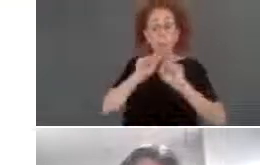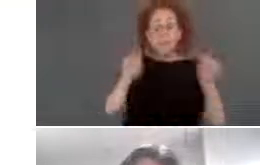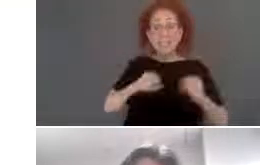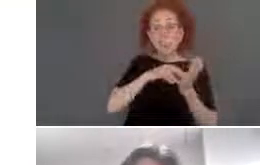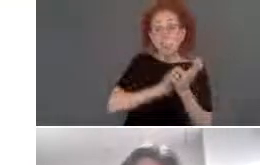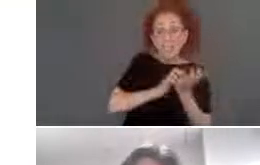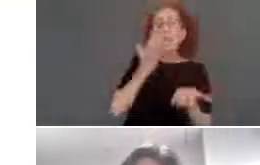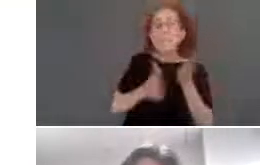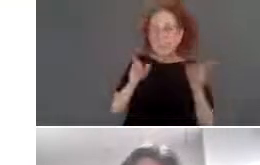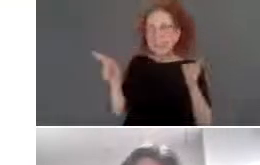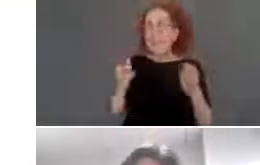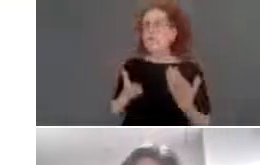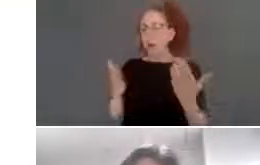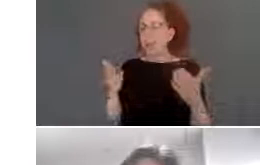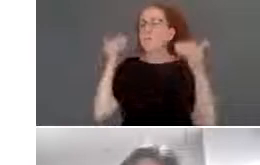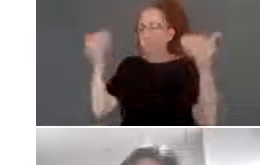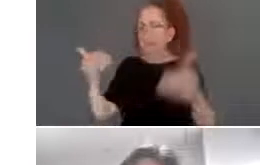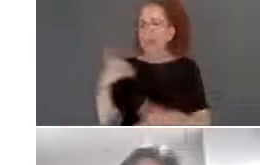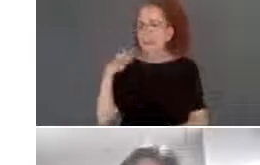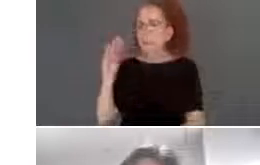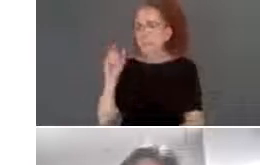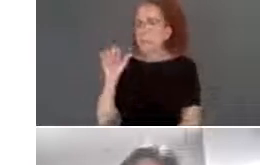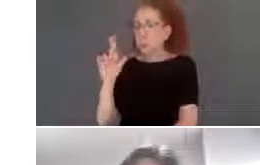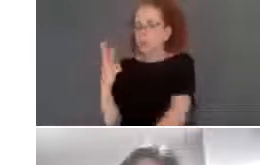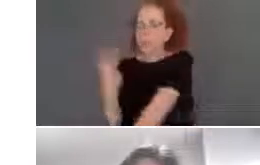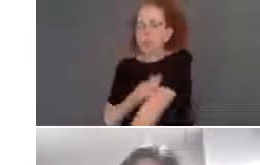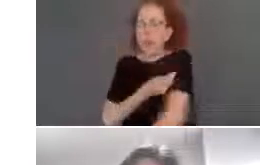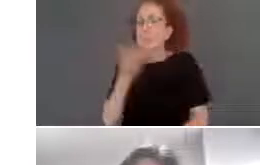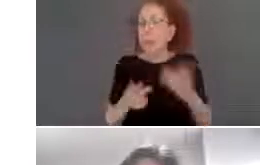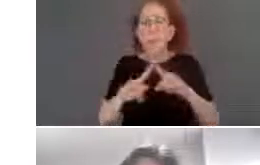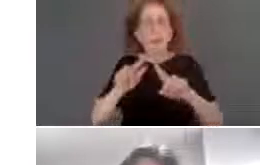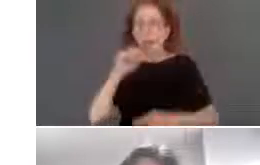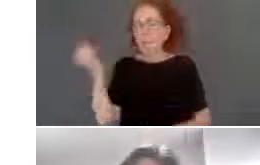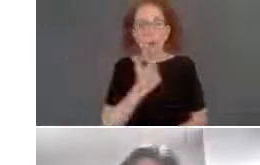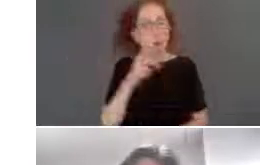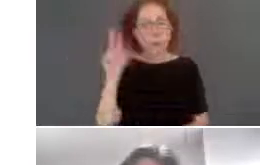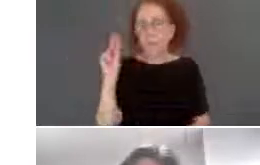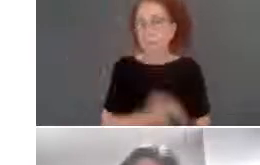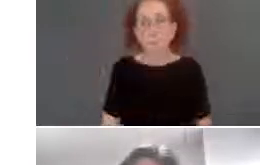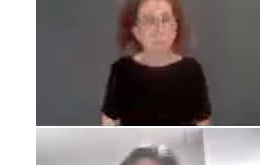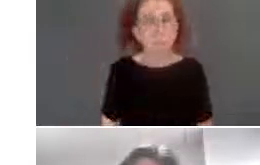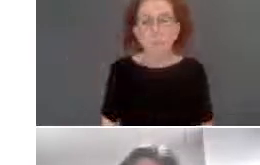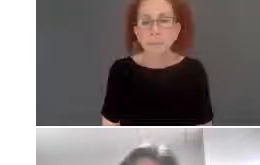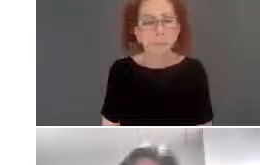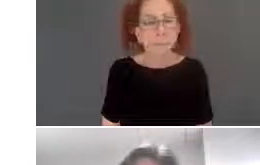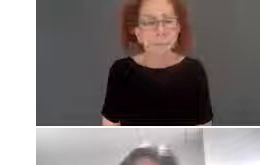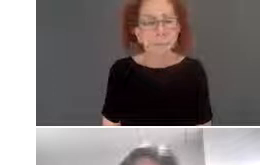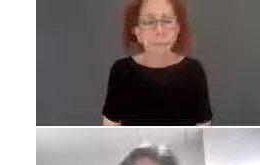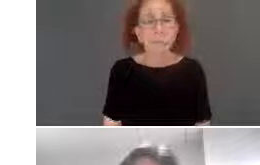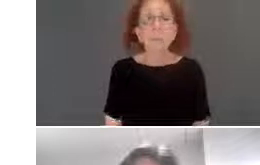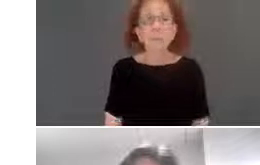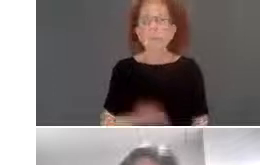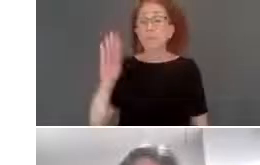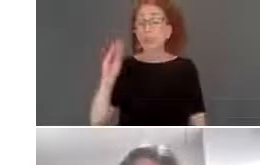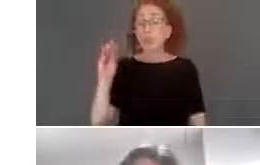that they'll recommend booster shots for some groups of people, but not for everybody. And these booster